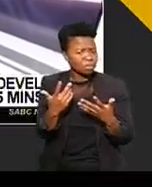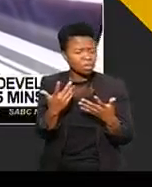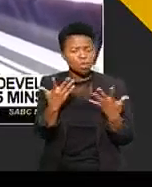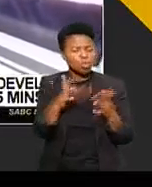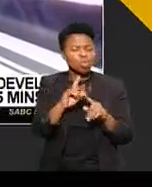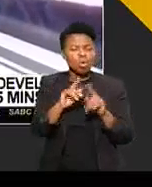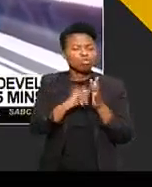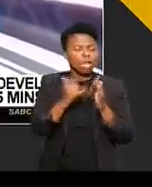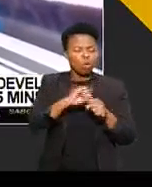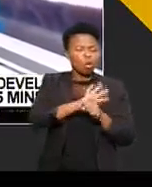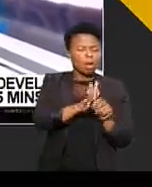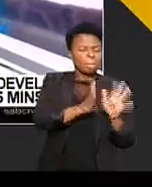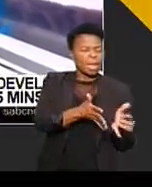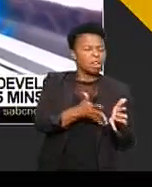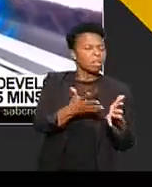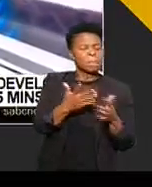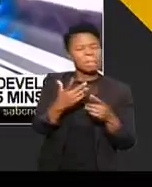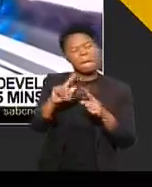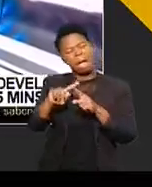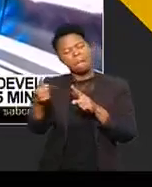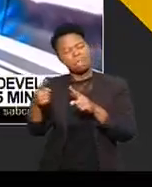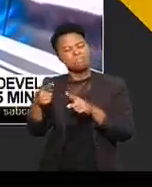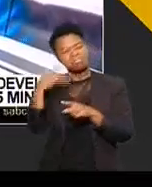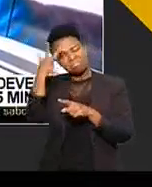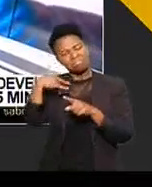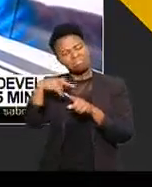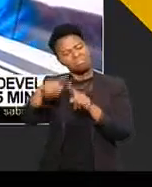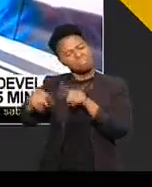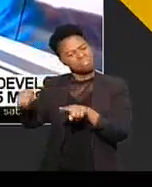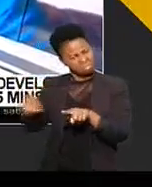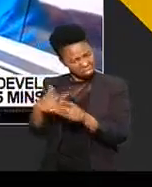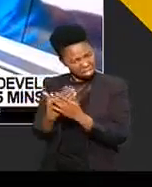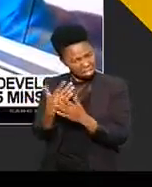just COVID-19, but certainly a whole lot of other viruses as well?